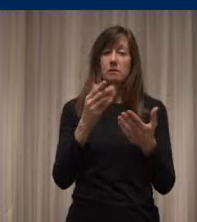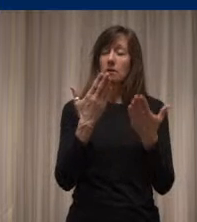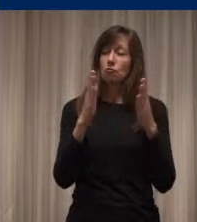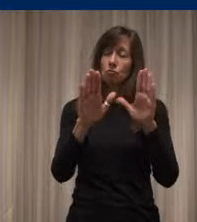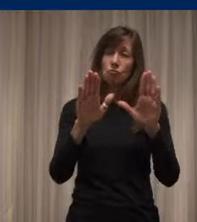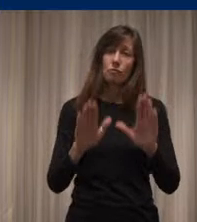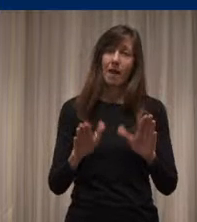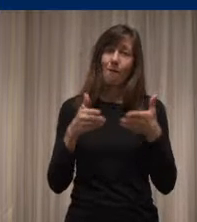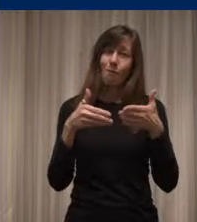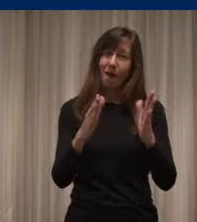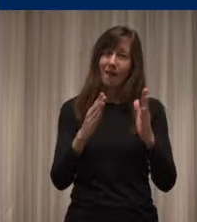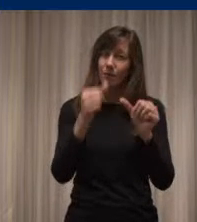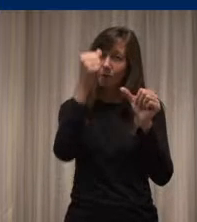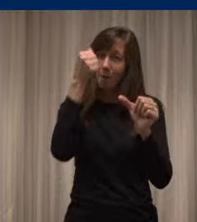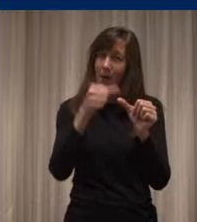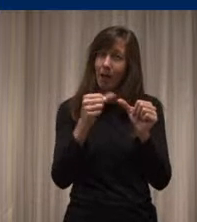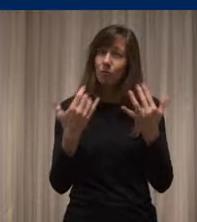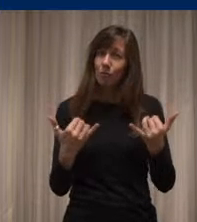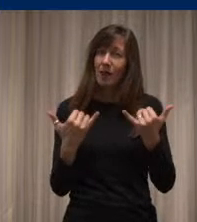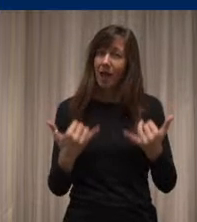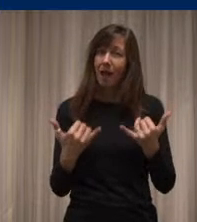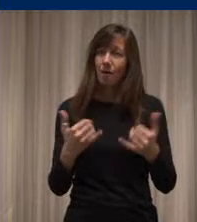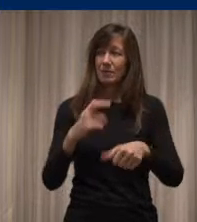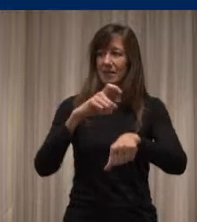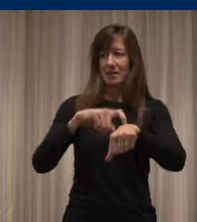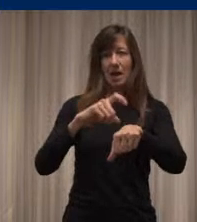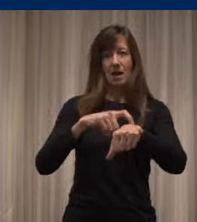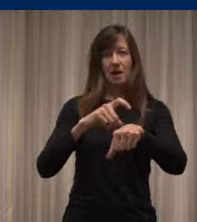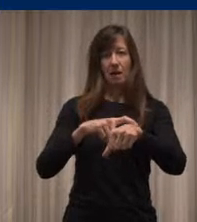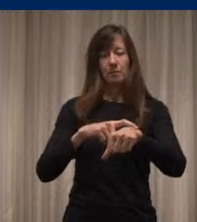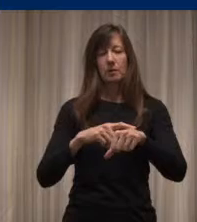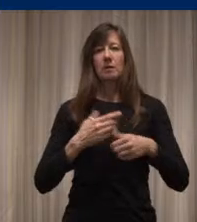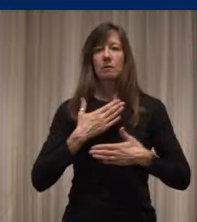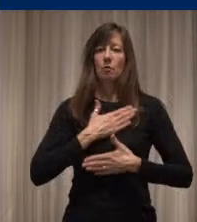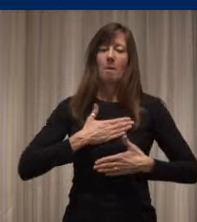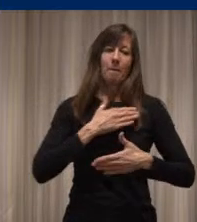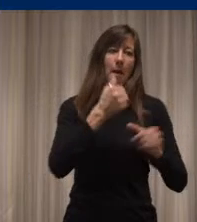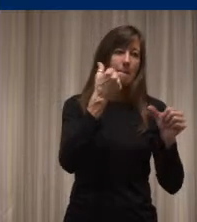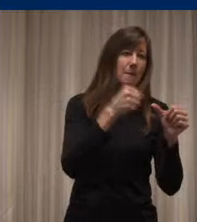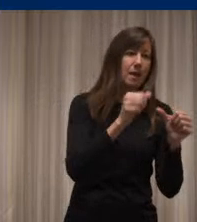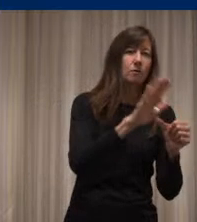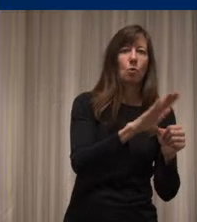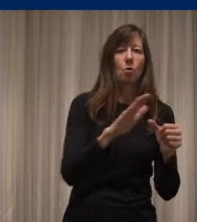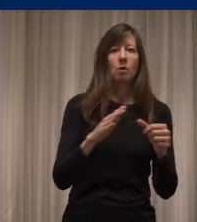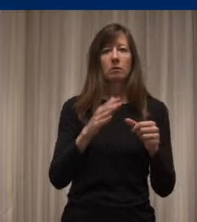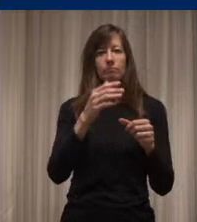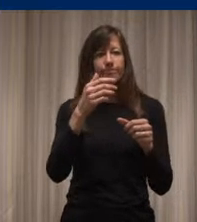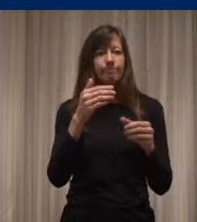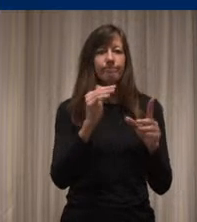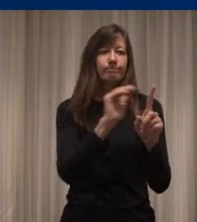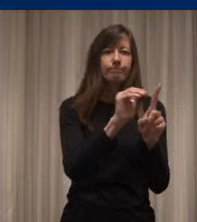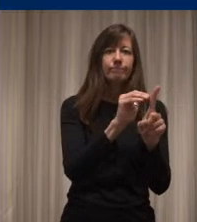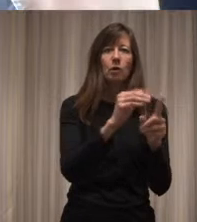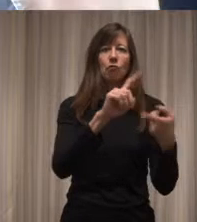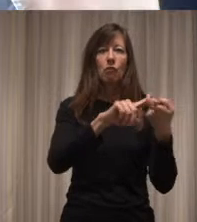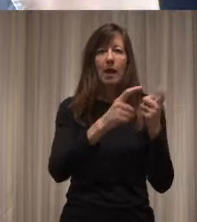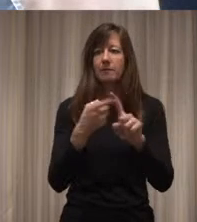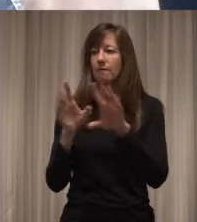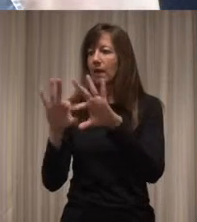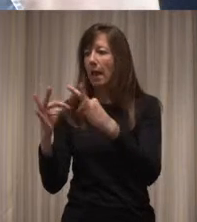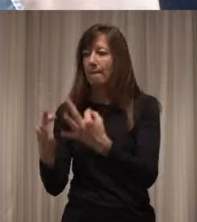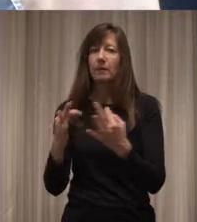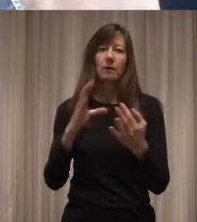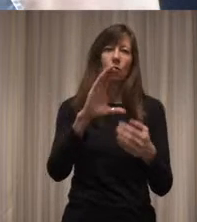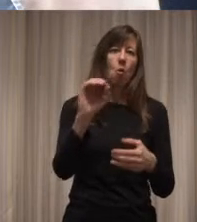to remind our friends and colleagues to wear masks, to maintain social distancing both in public